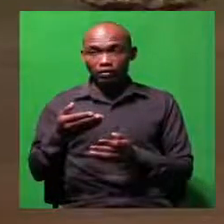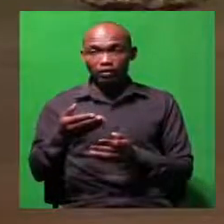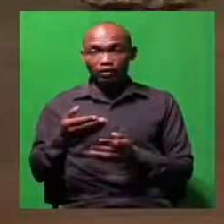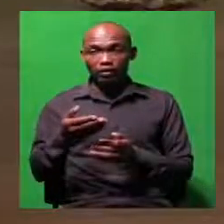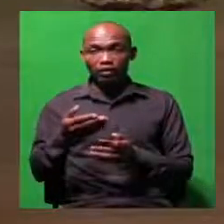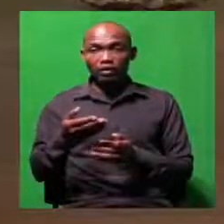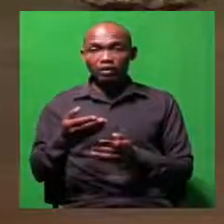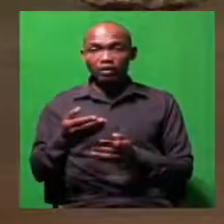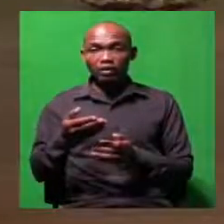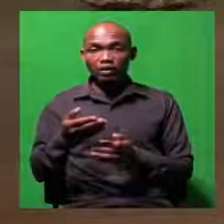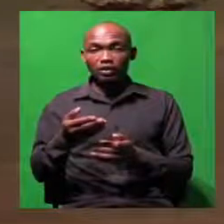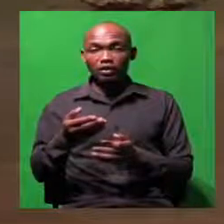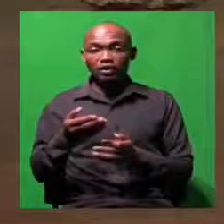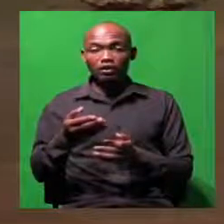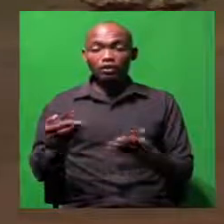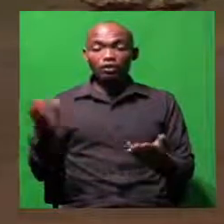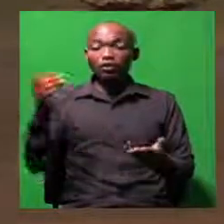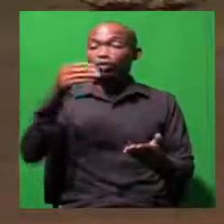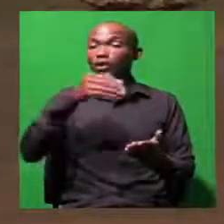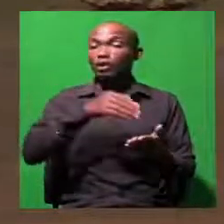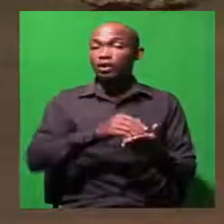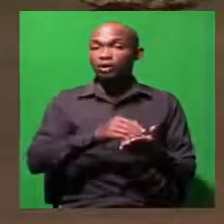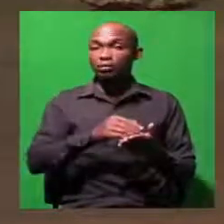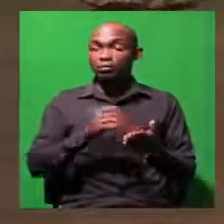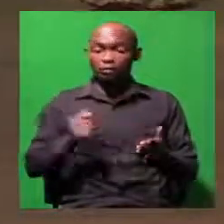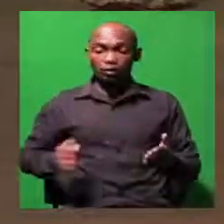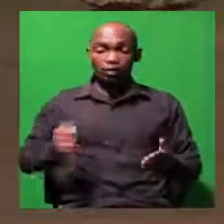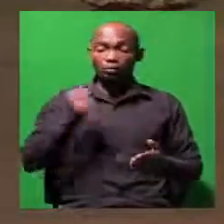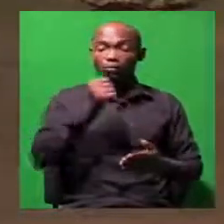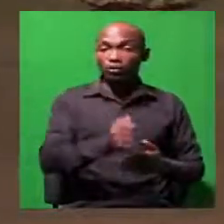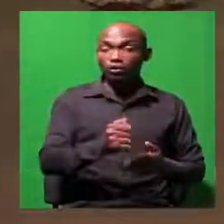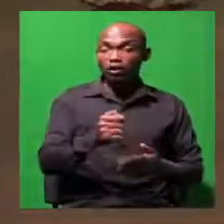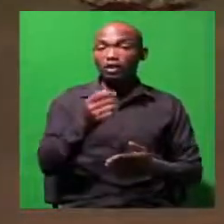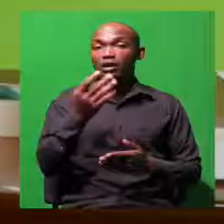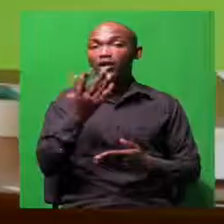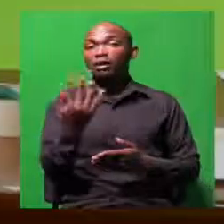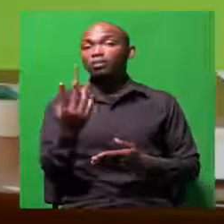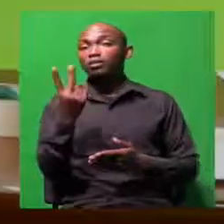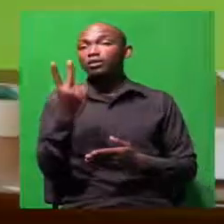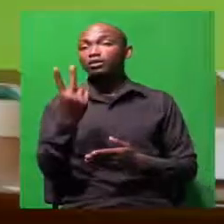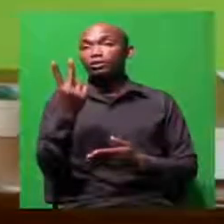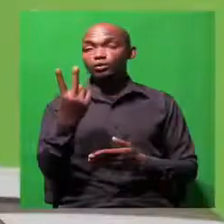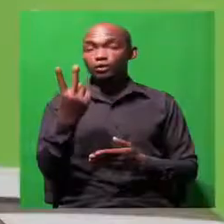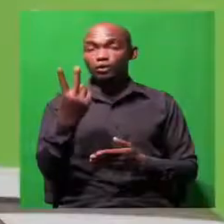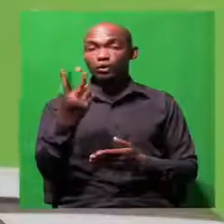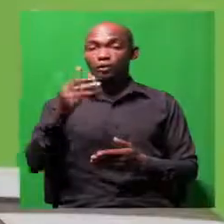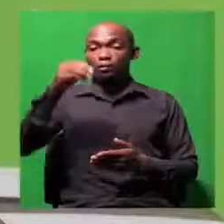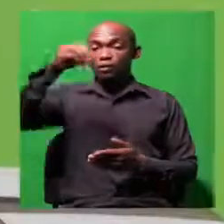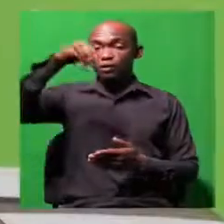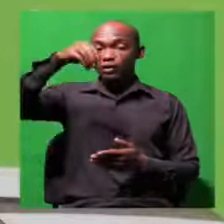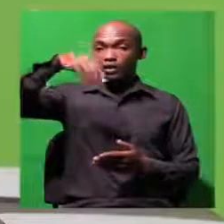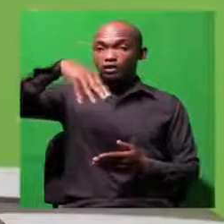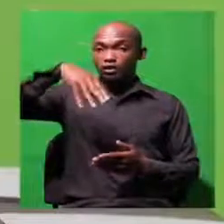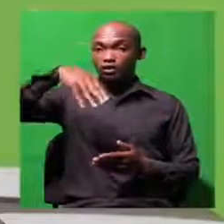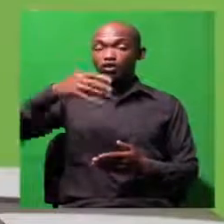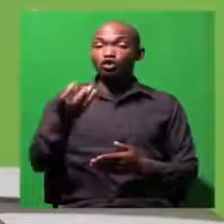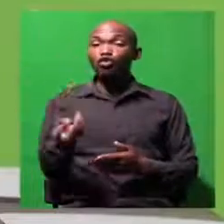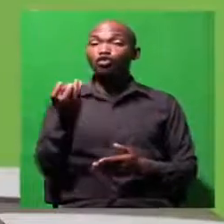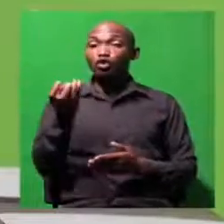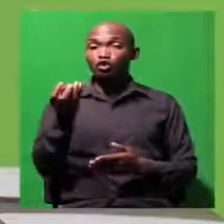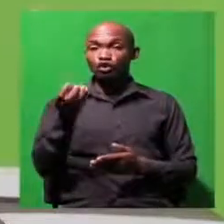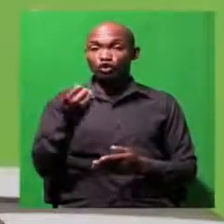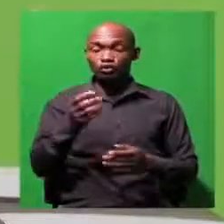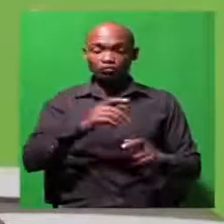After that, we have to come to procedure number 2. Procedure number 2, tie the